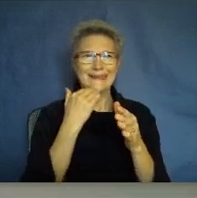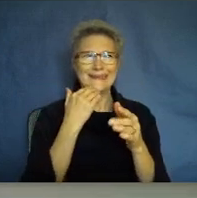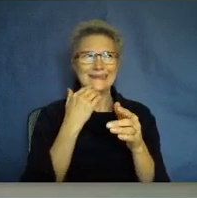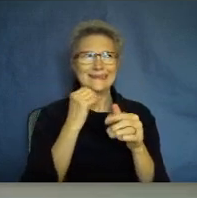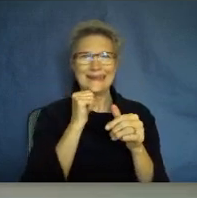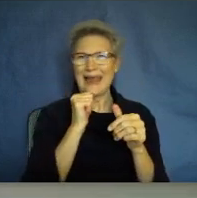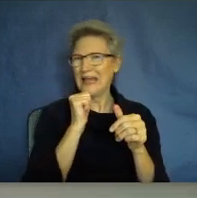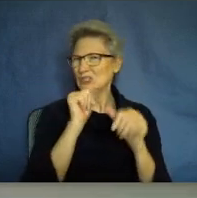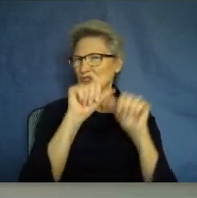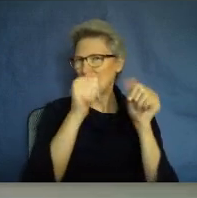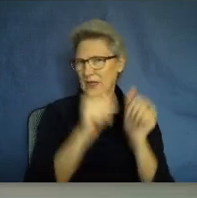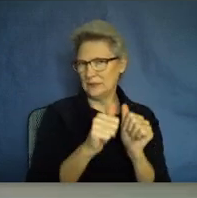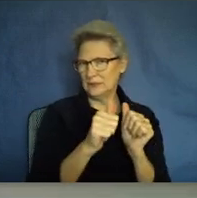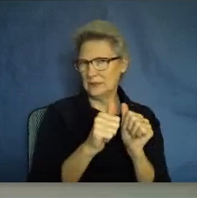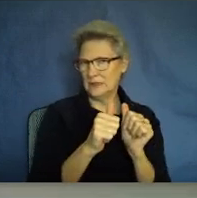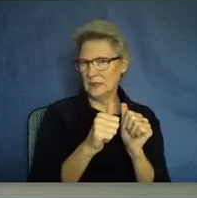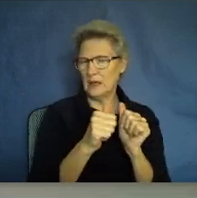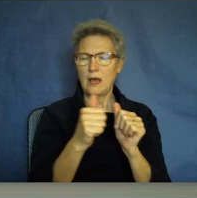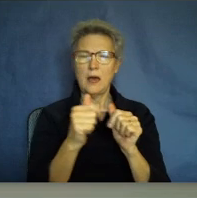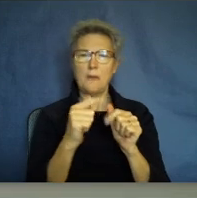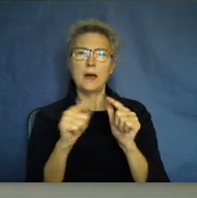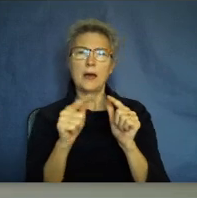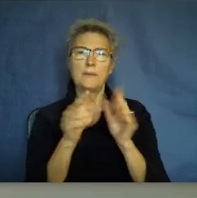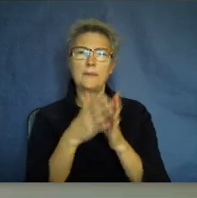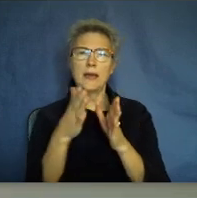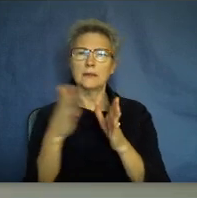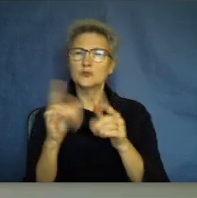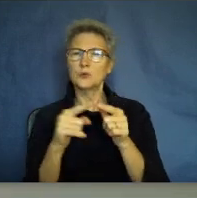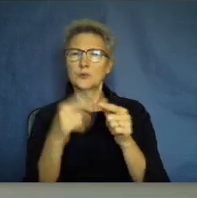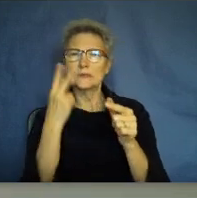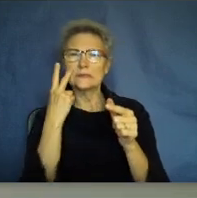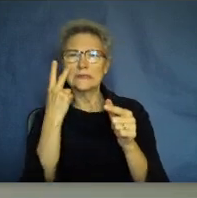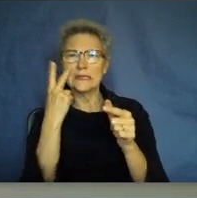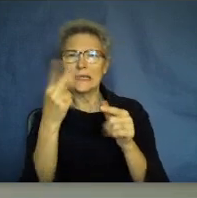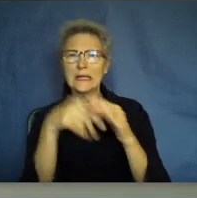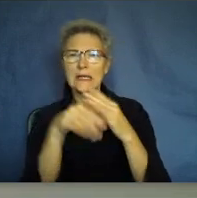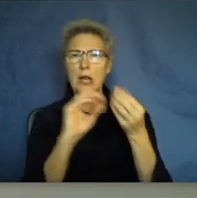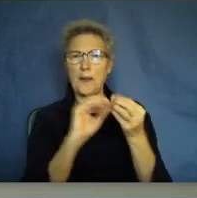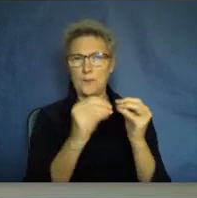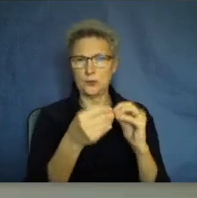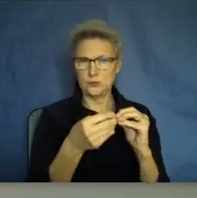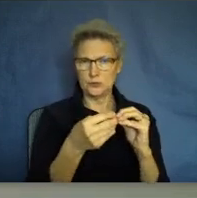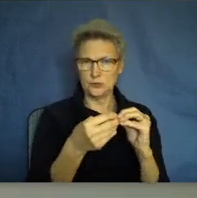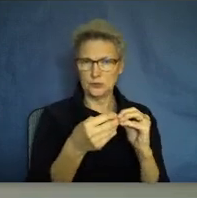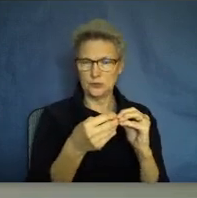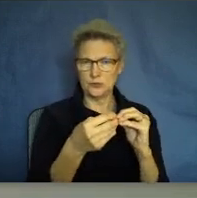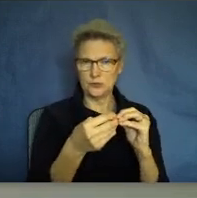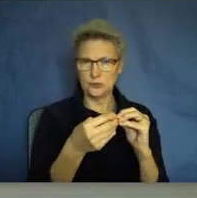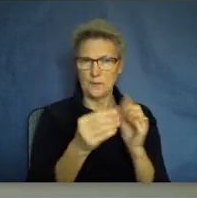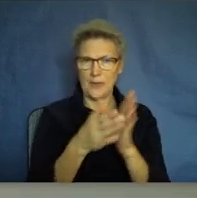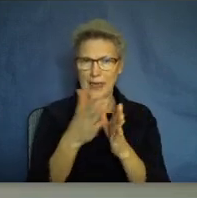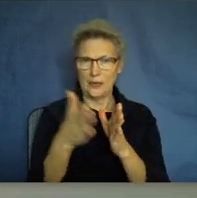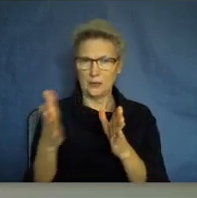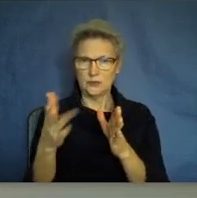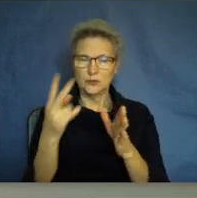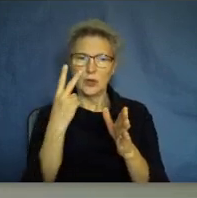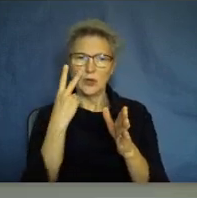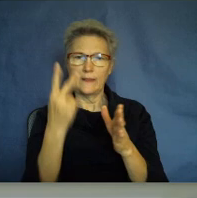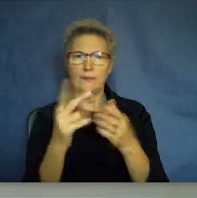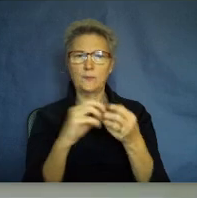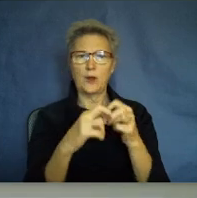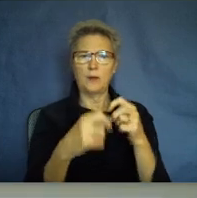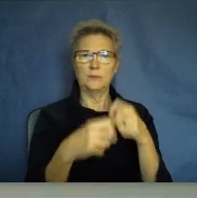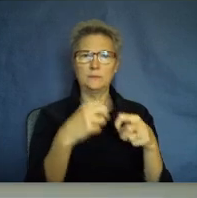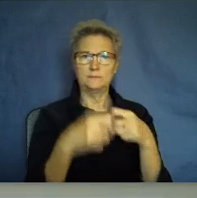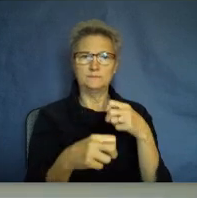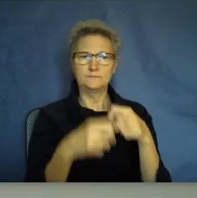about shapes. We're going to think about patterns when we are seeing them in numbers. So let's take a look at this problem.